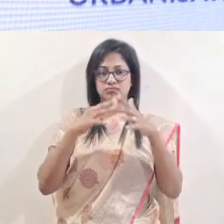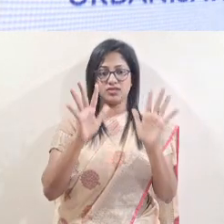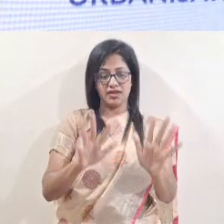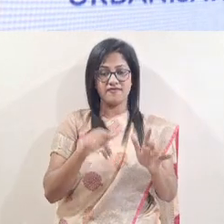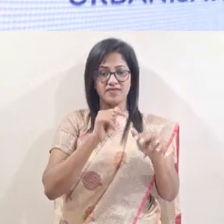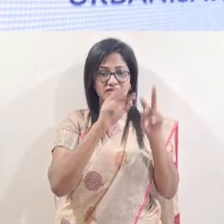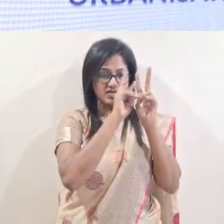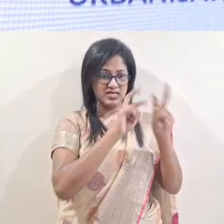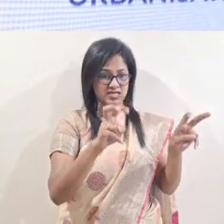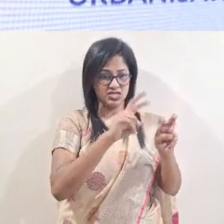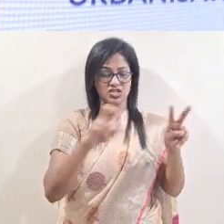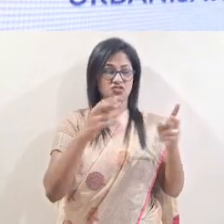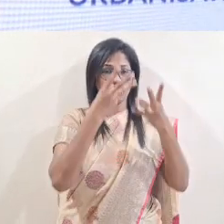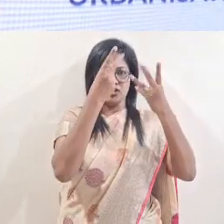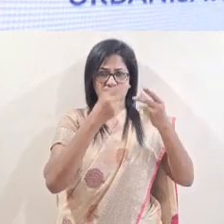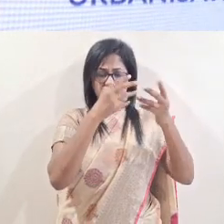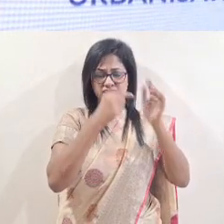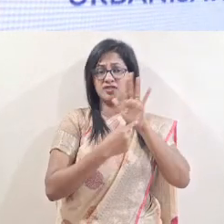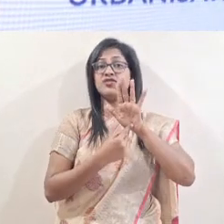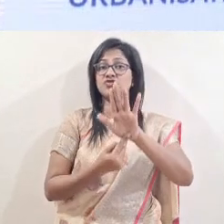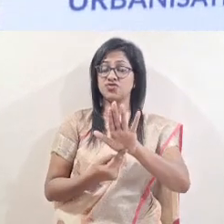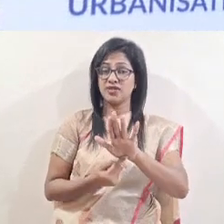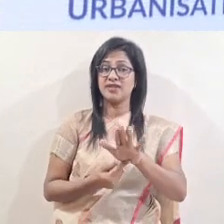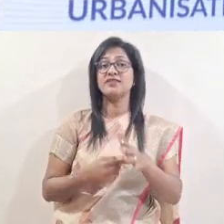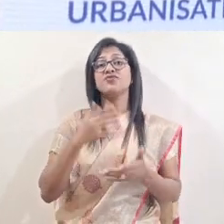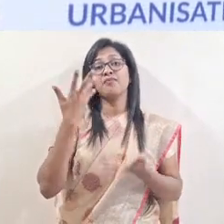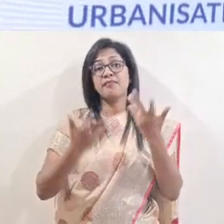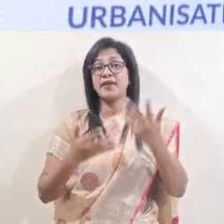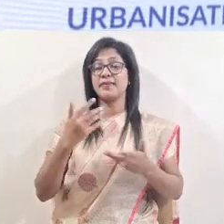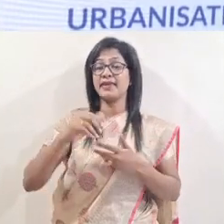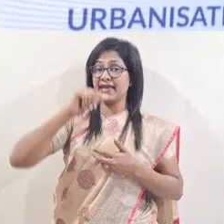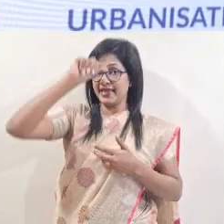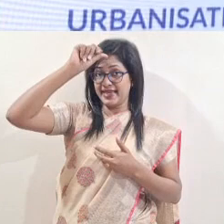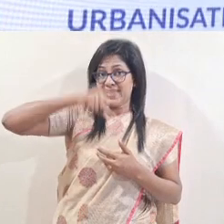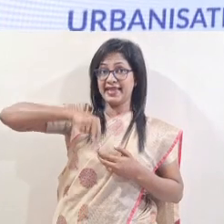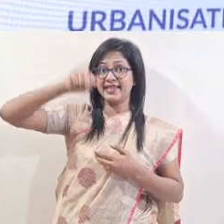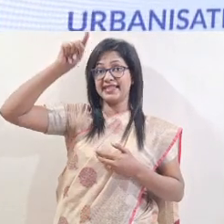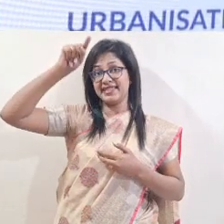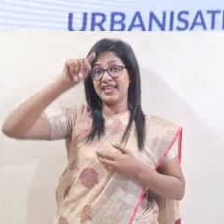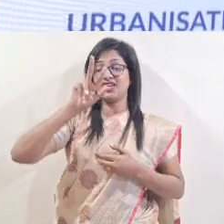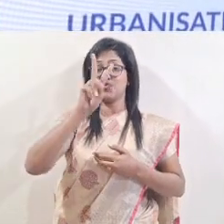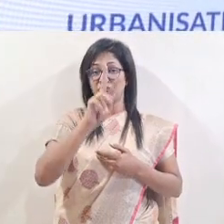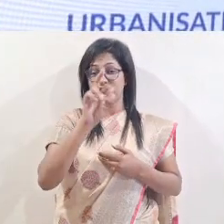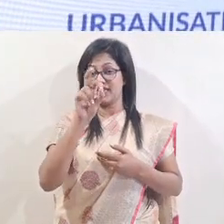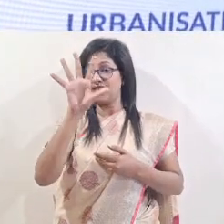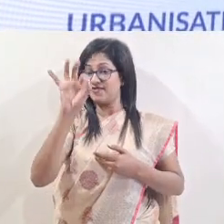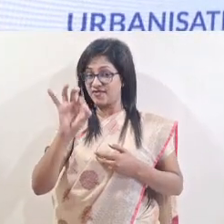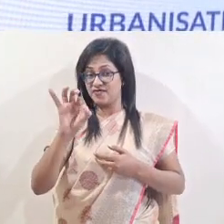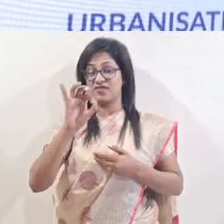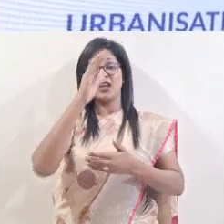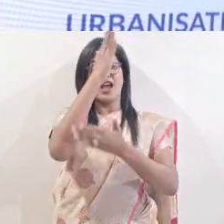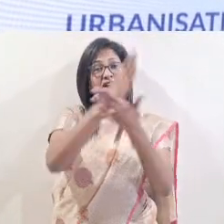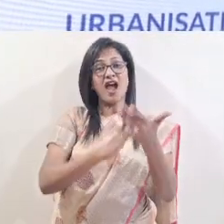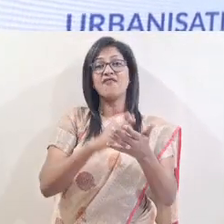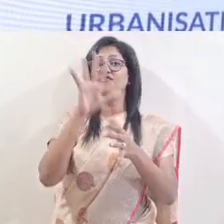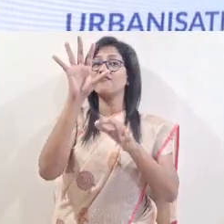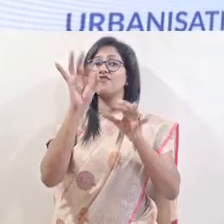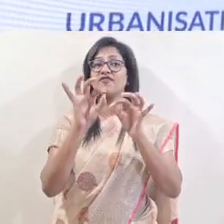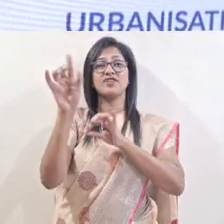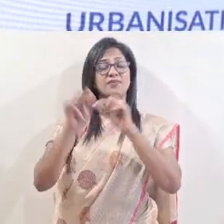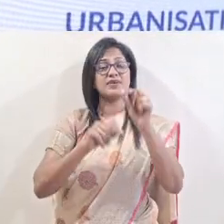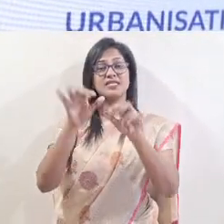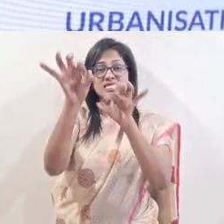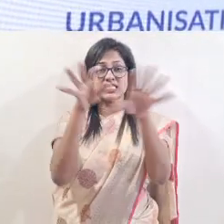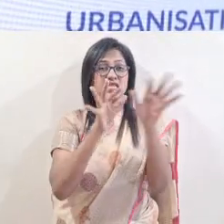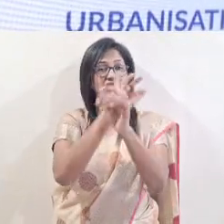estimates suggest that India will be 50% urban by the year 2050. And now these regions like NCR, they